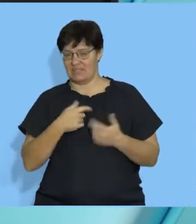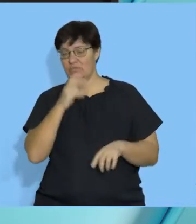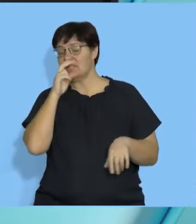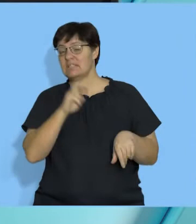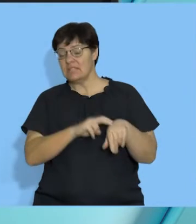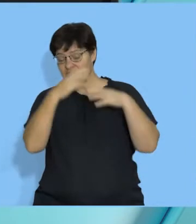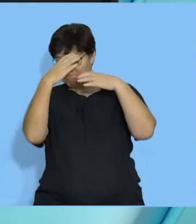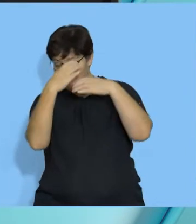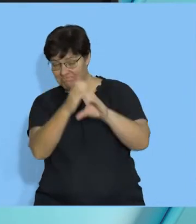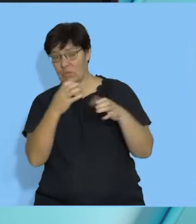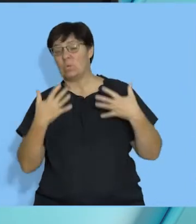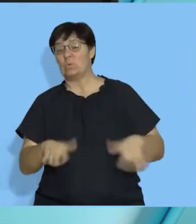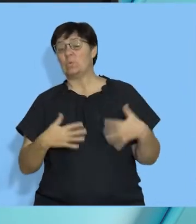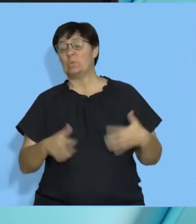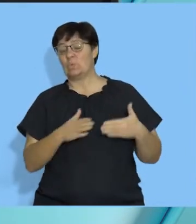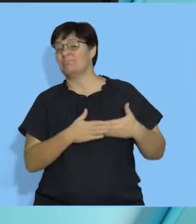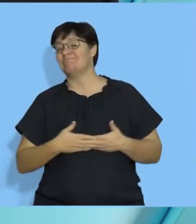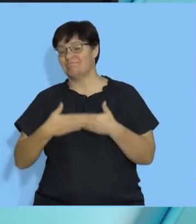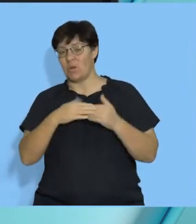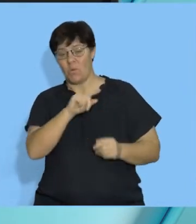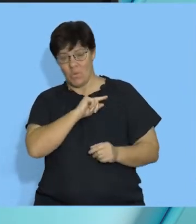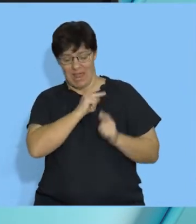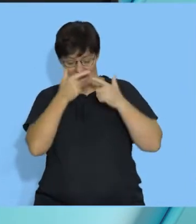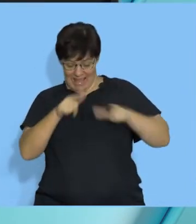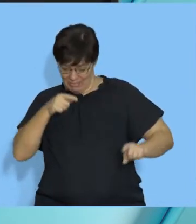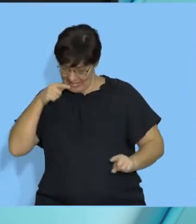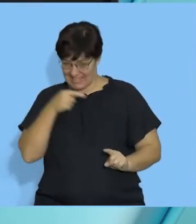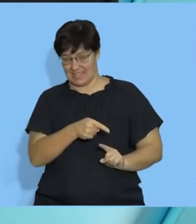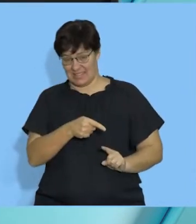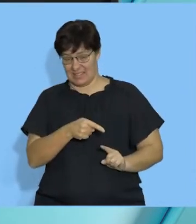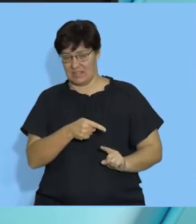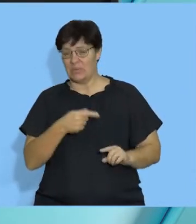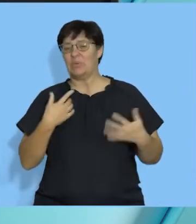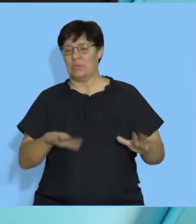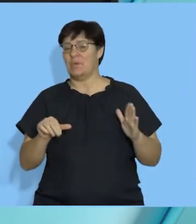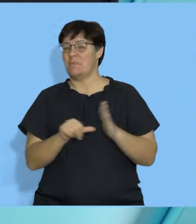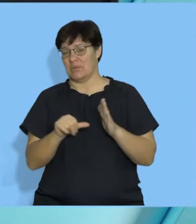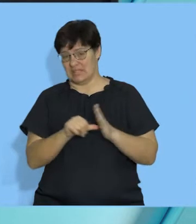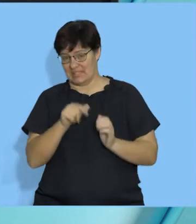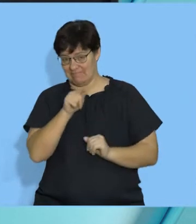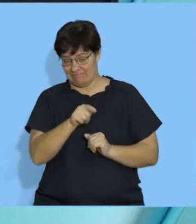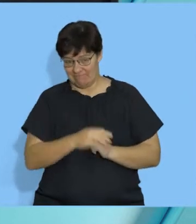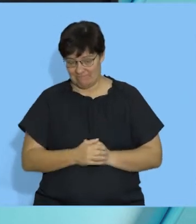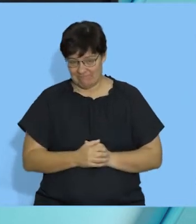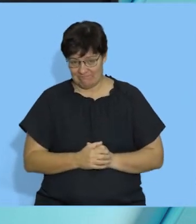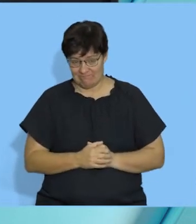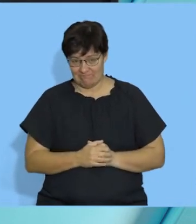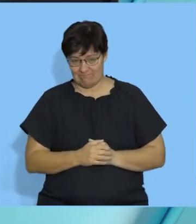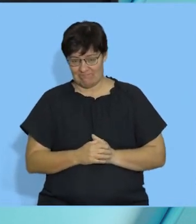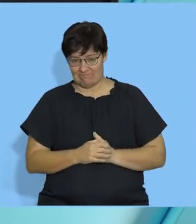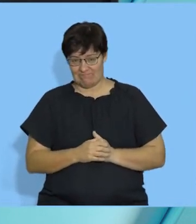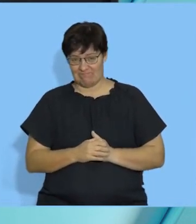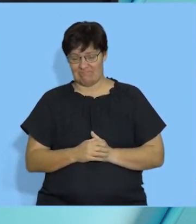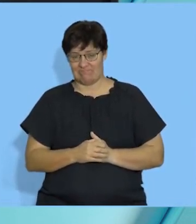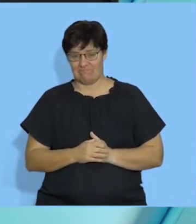to pay careful attention also to the language that we use. It will be very, very, an integral part of our discussion for